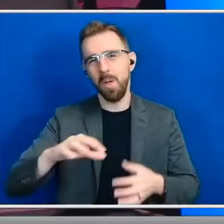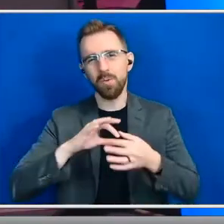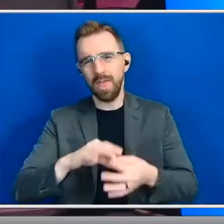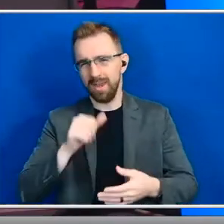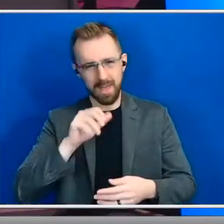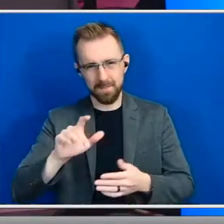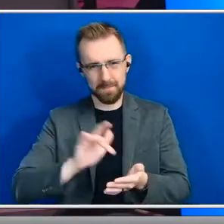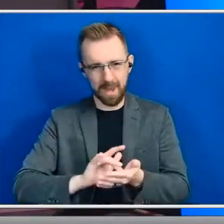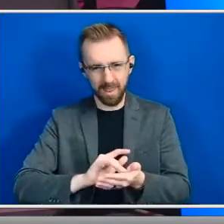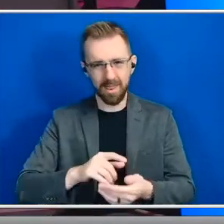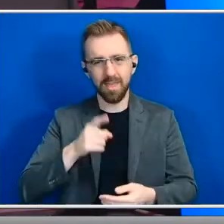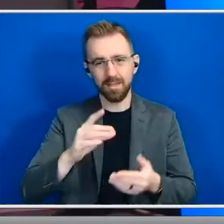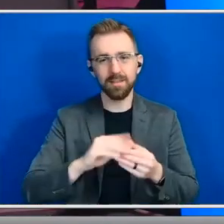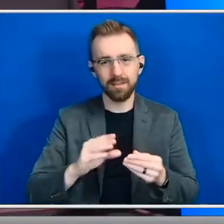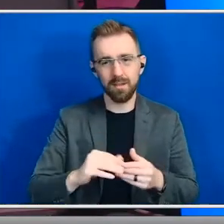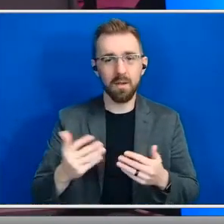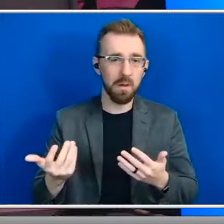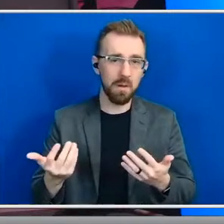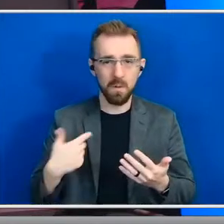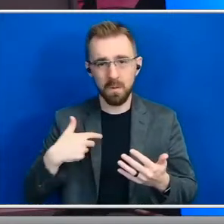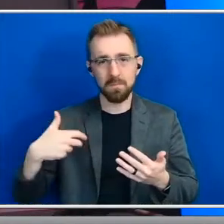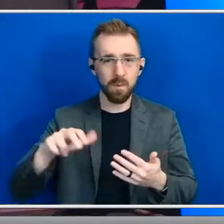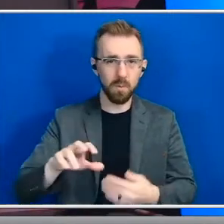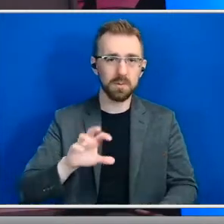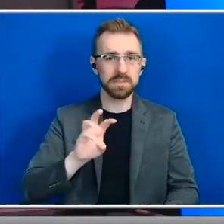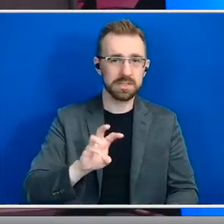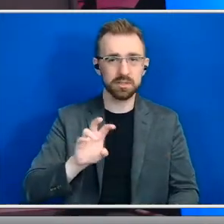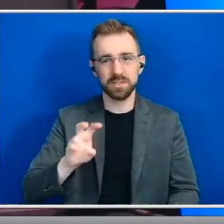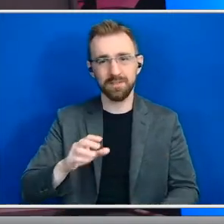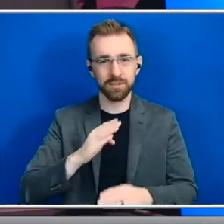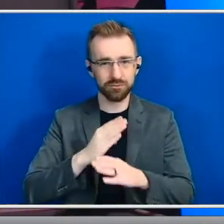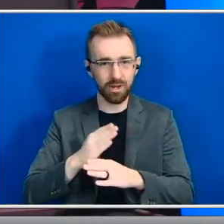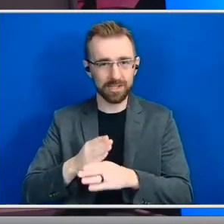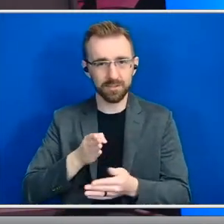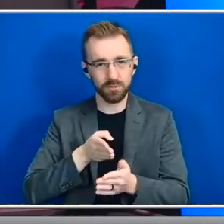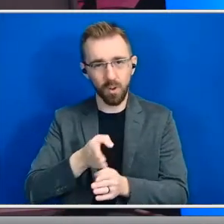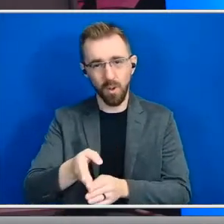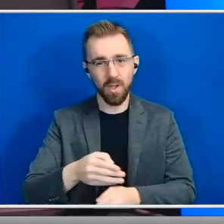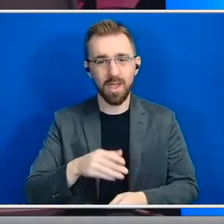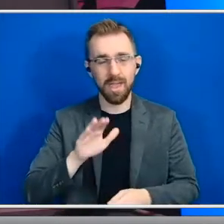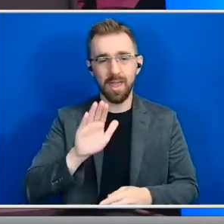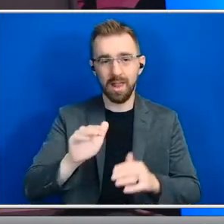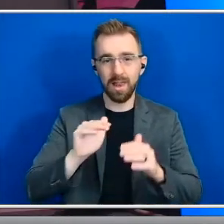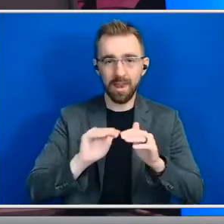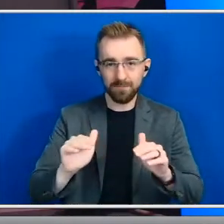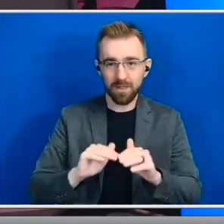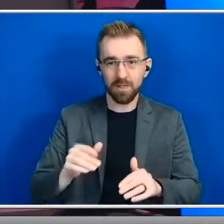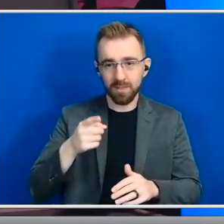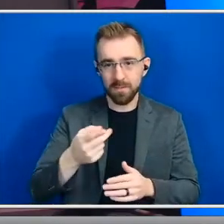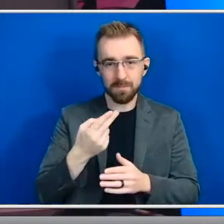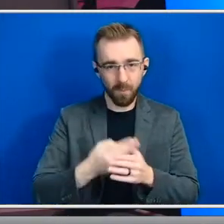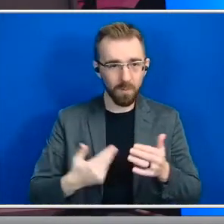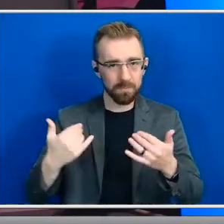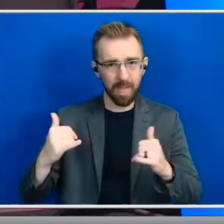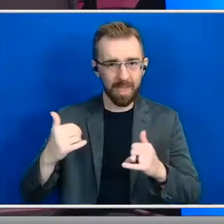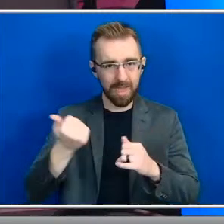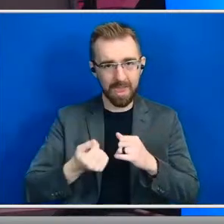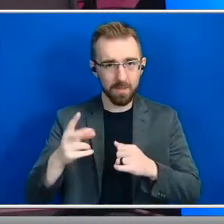say, oh, I've bowled 6 or 7 strikes in a row. At the level in which you're both playing, does anybody ever do a gutter